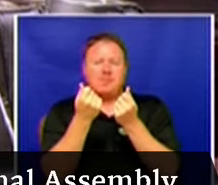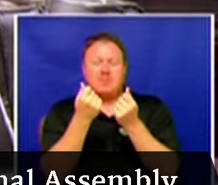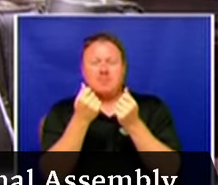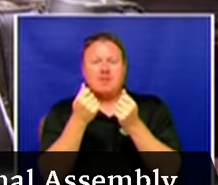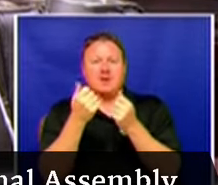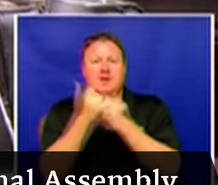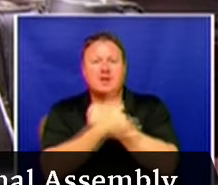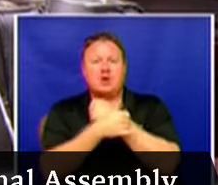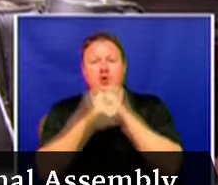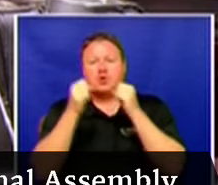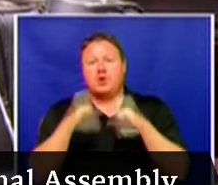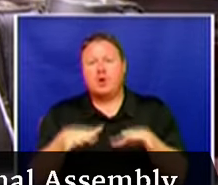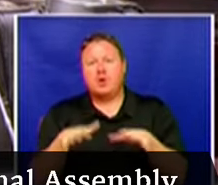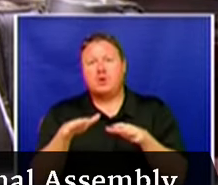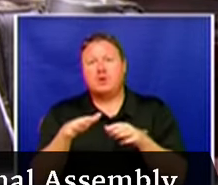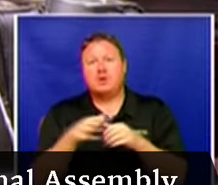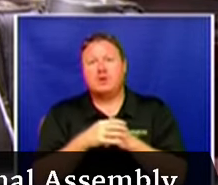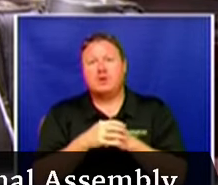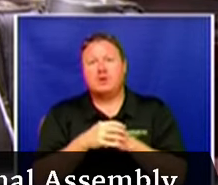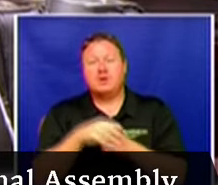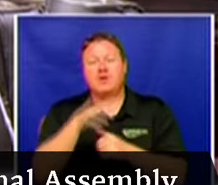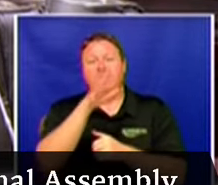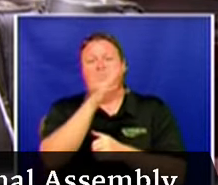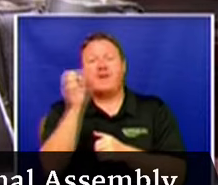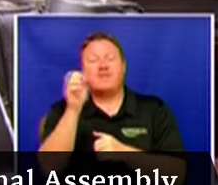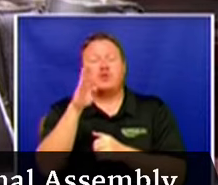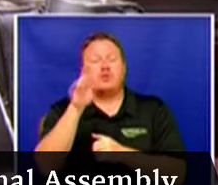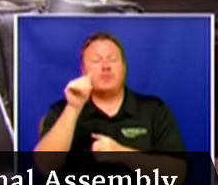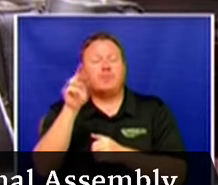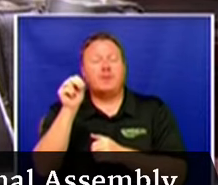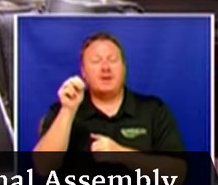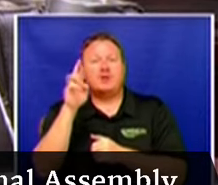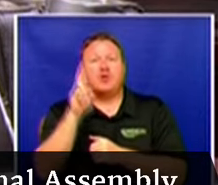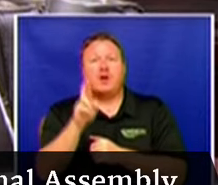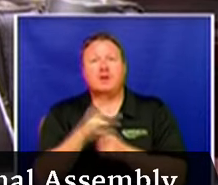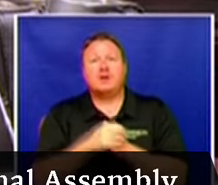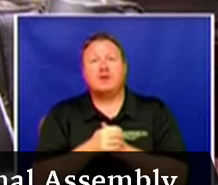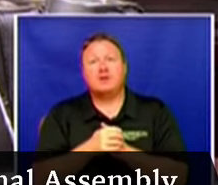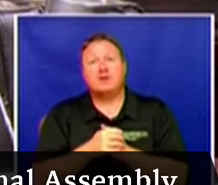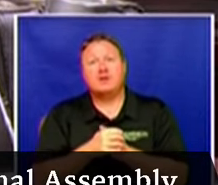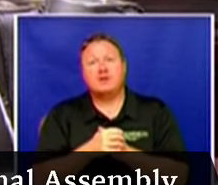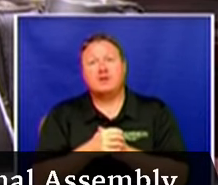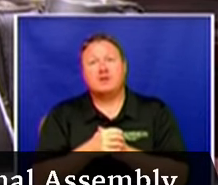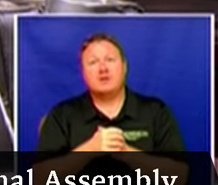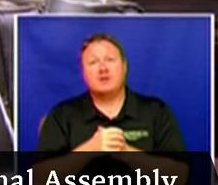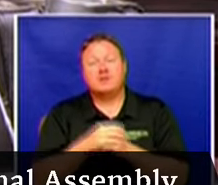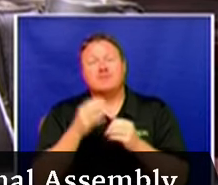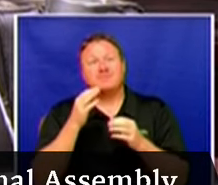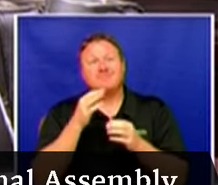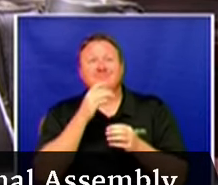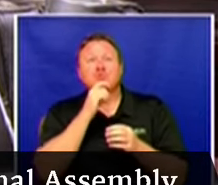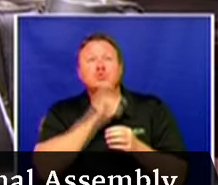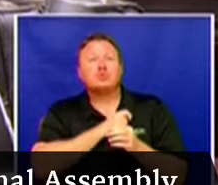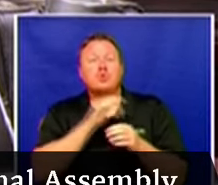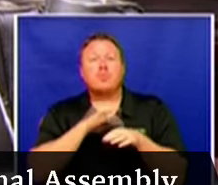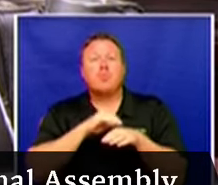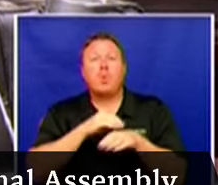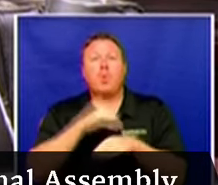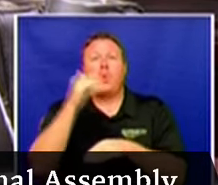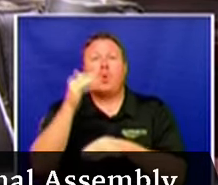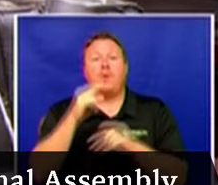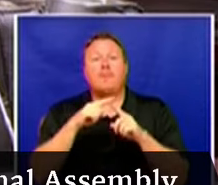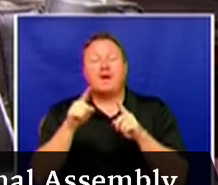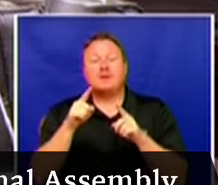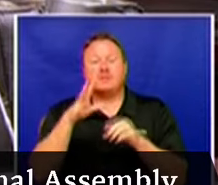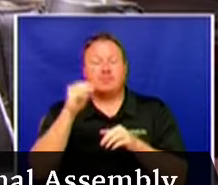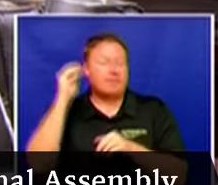lost to state capture to about 500 billion rands, if you remember correctly. You said, in fact, it's more than that. But now when you consider